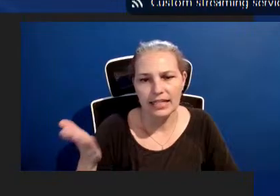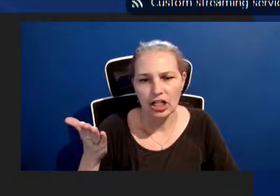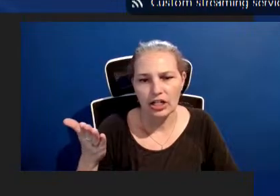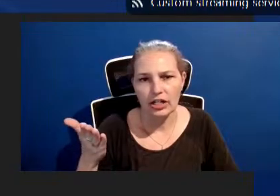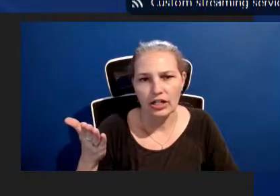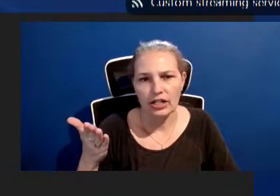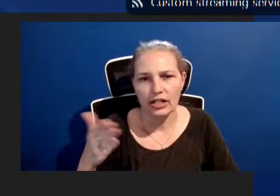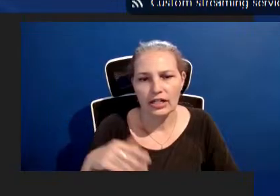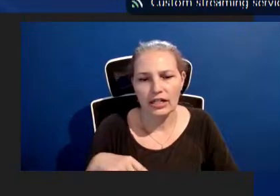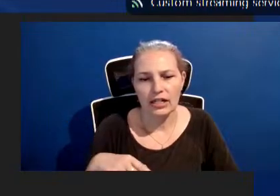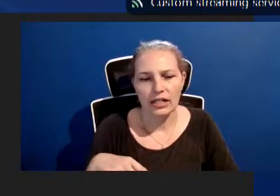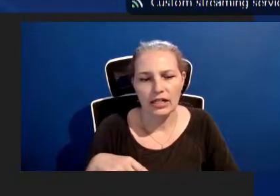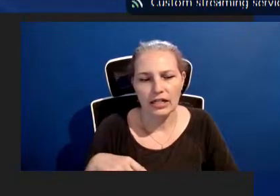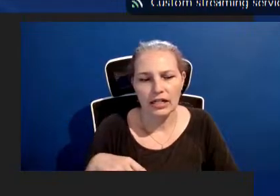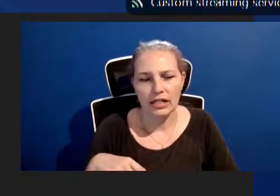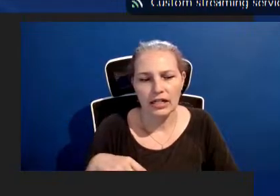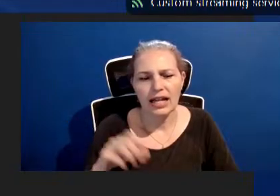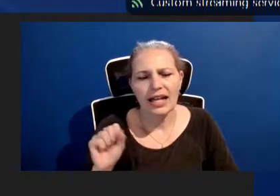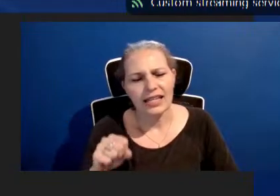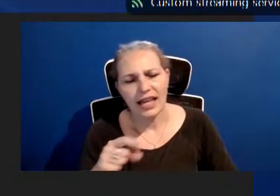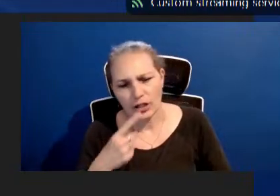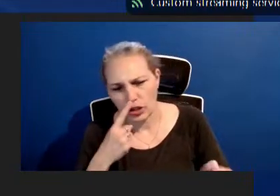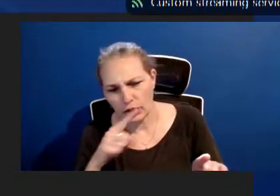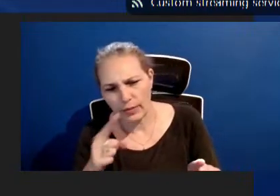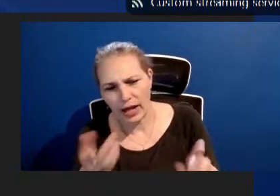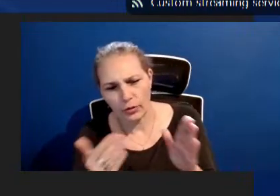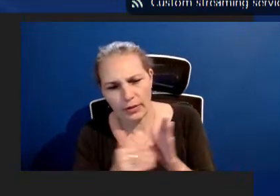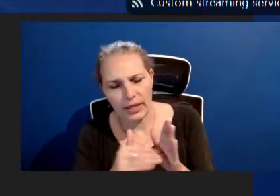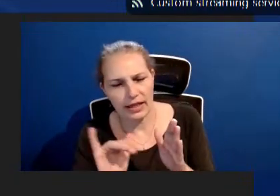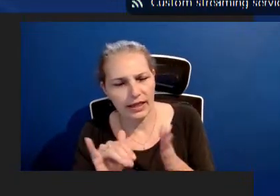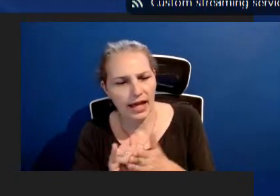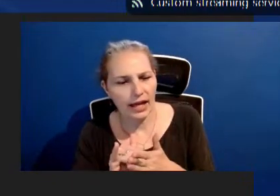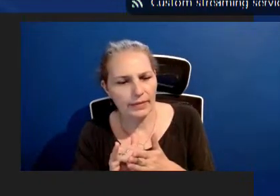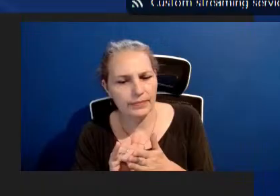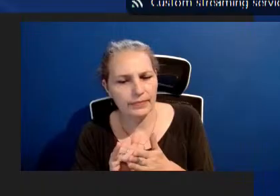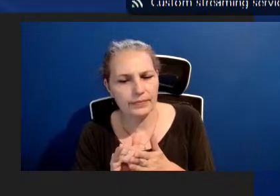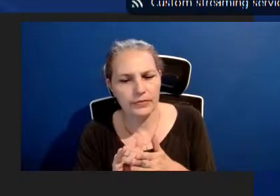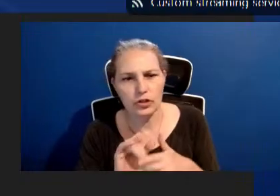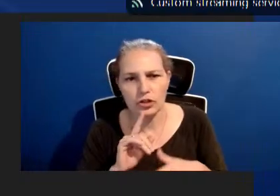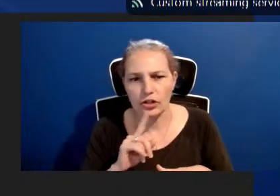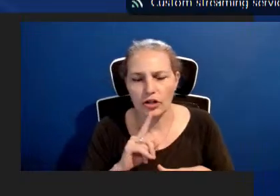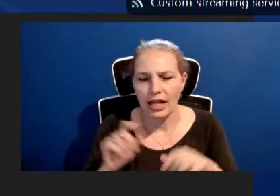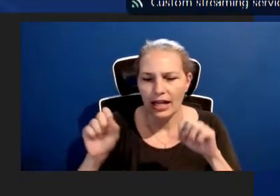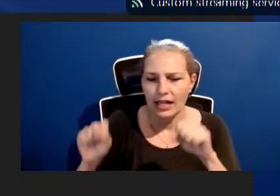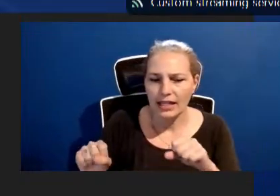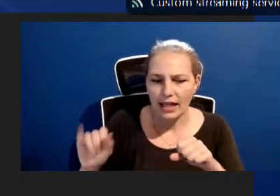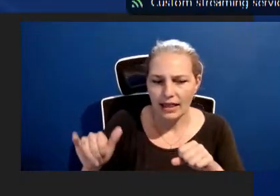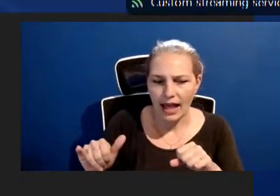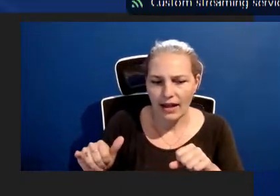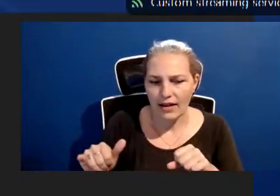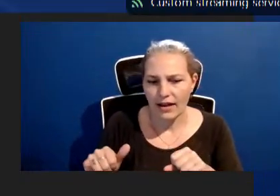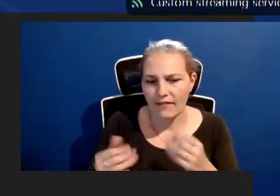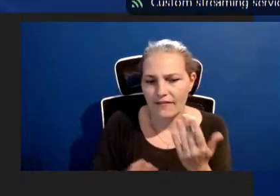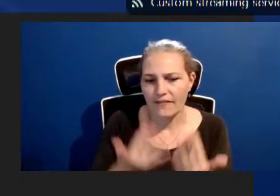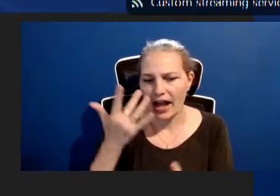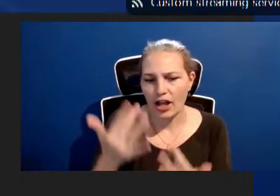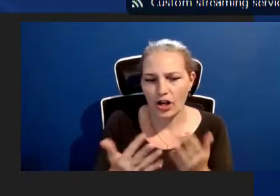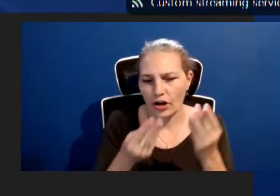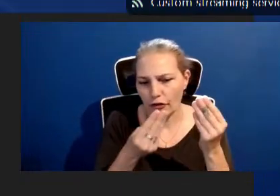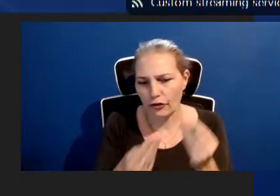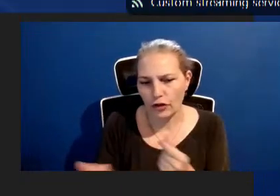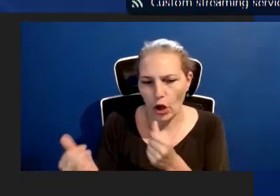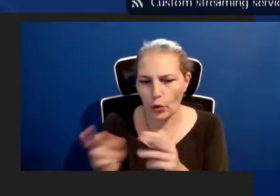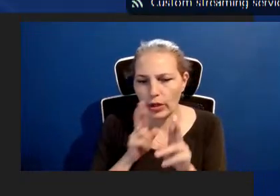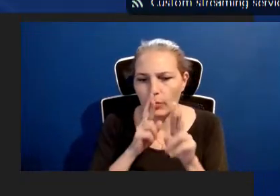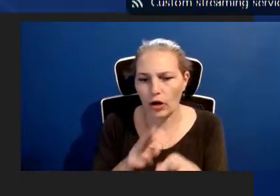Yeah, can you repeat that? Caught me by surprise. Sure, it says, can the fire flow report be used for all homes